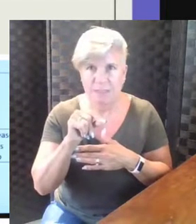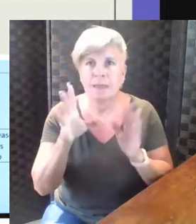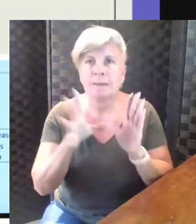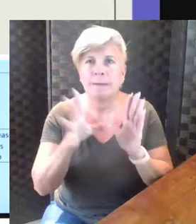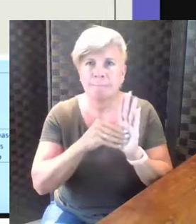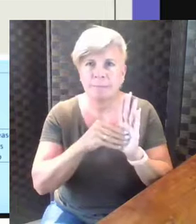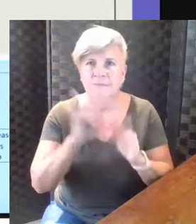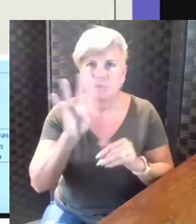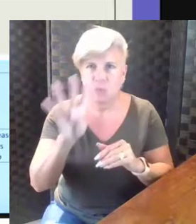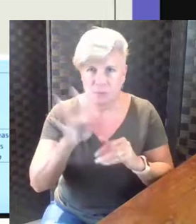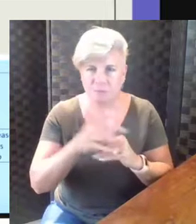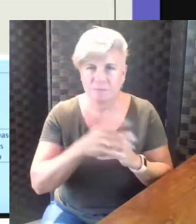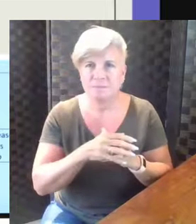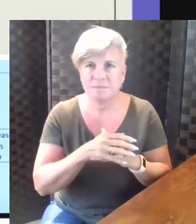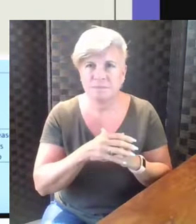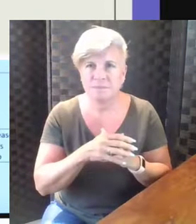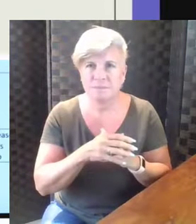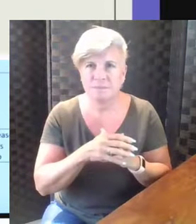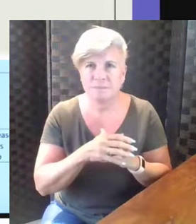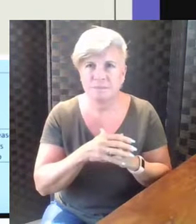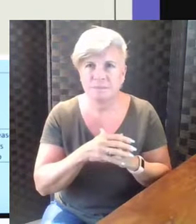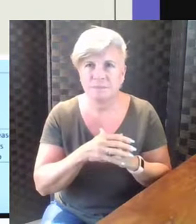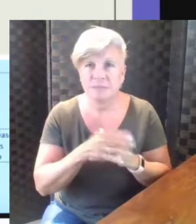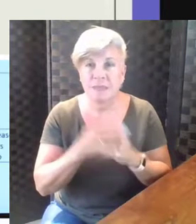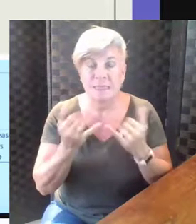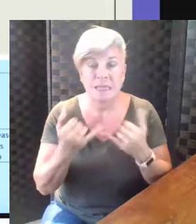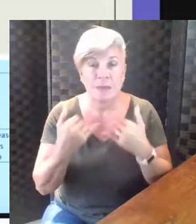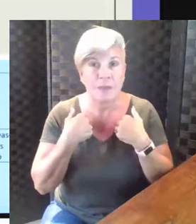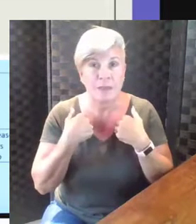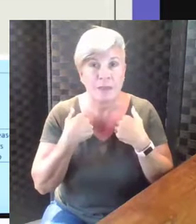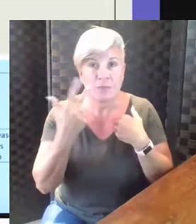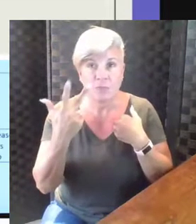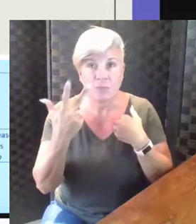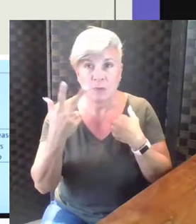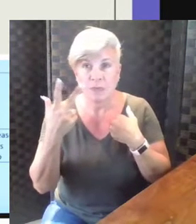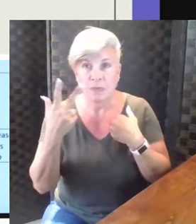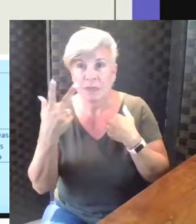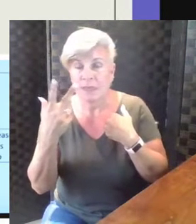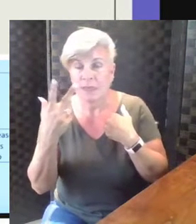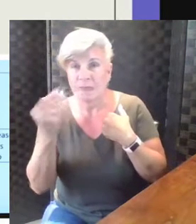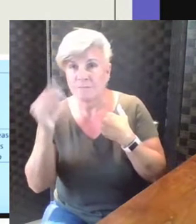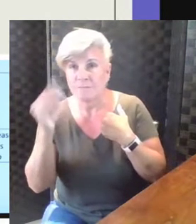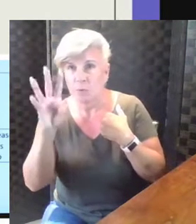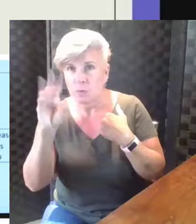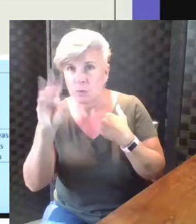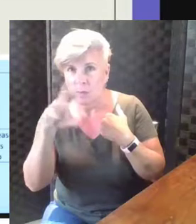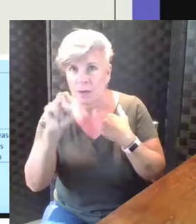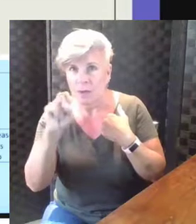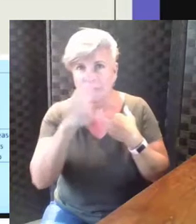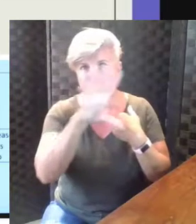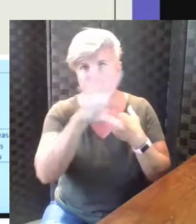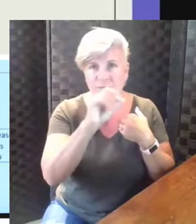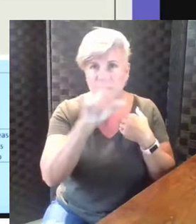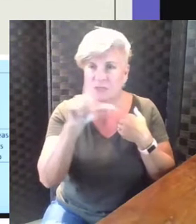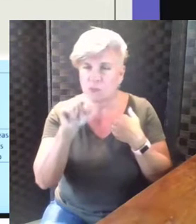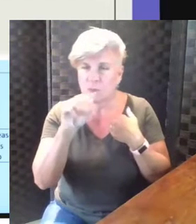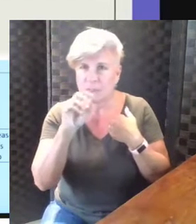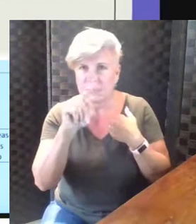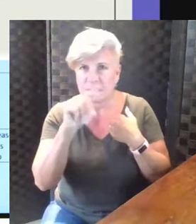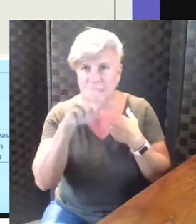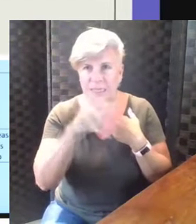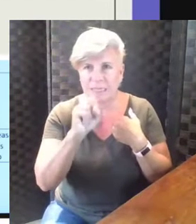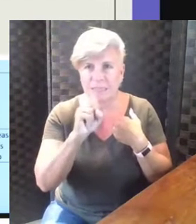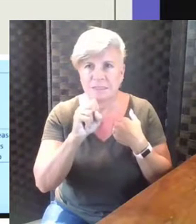20 plus 4. Now we have 3 1s and 4 1s, and we have 50 and 20. Those